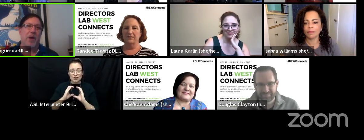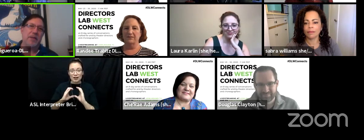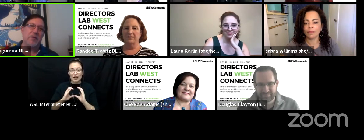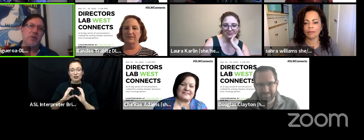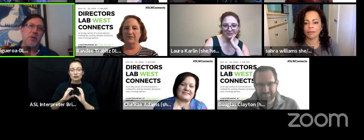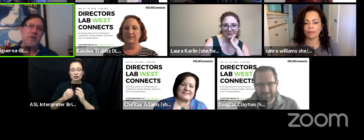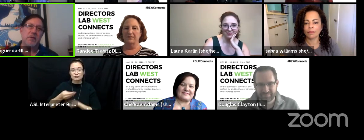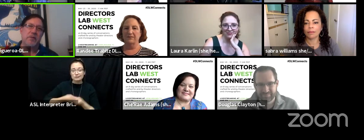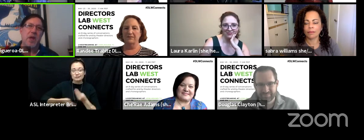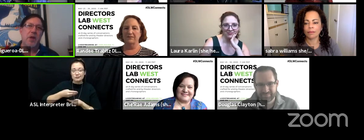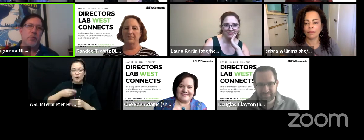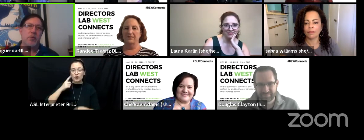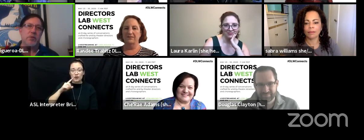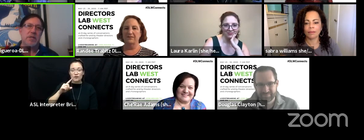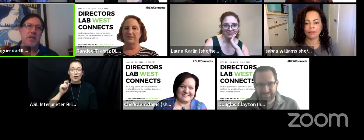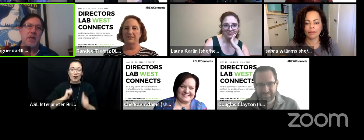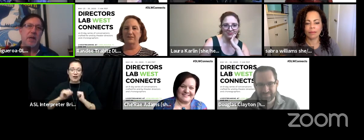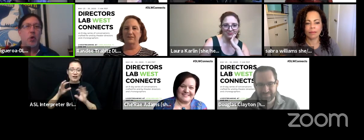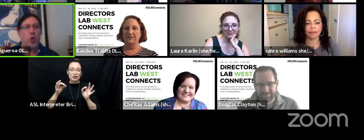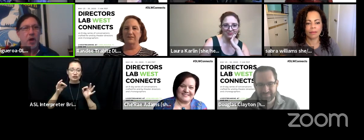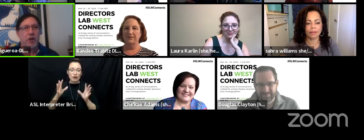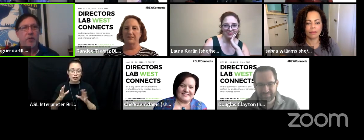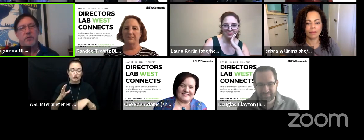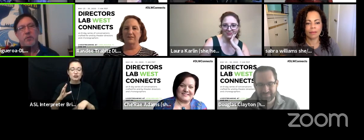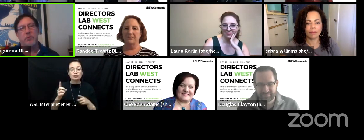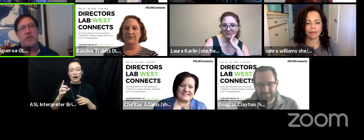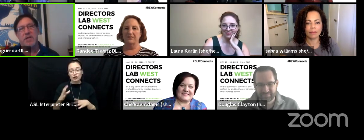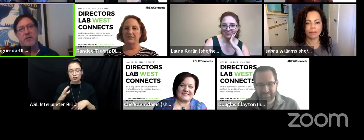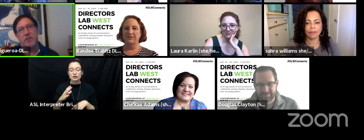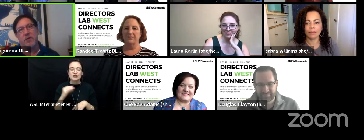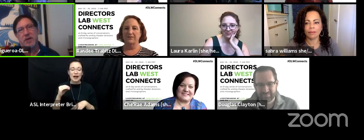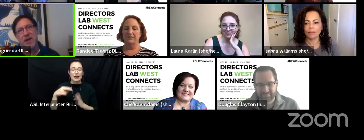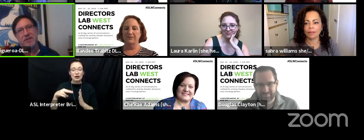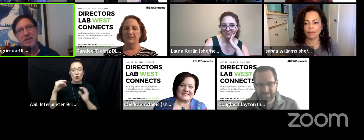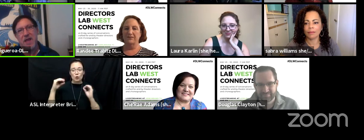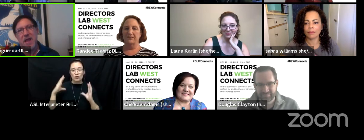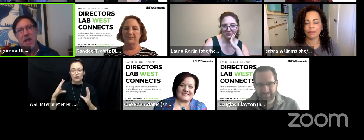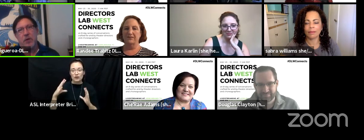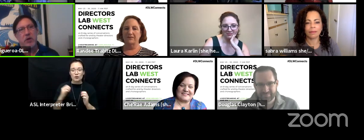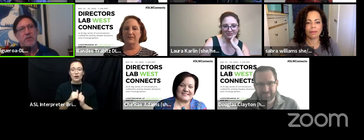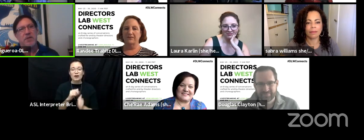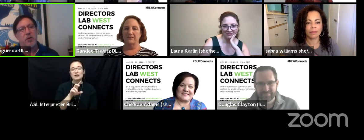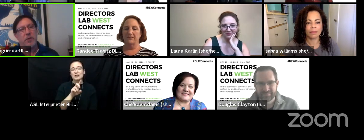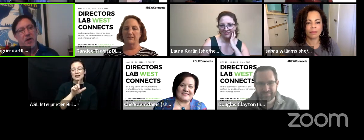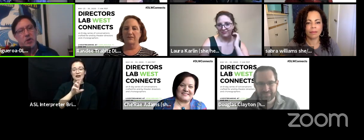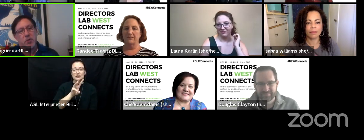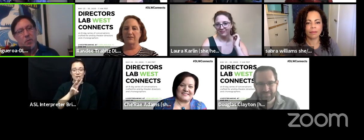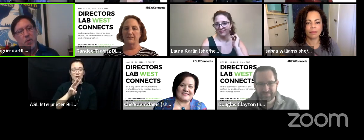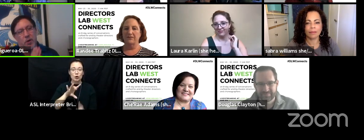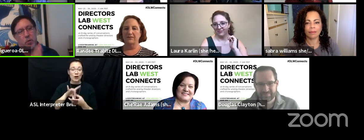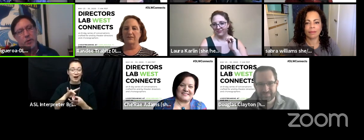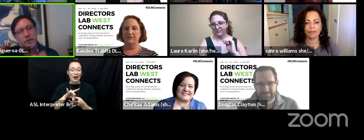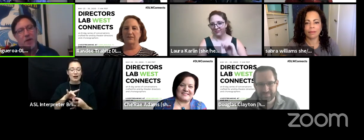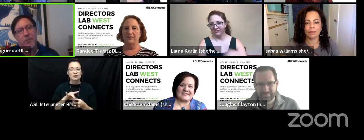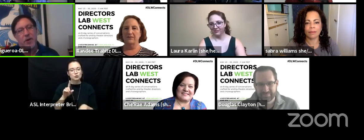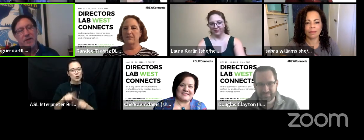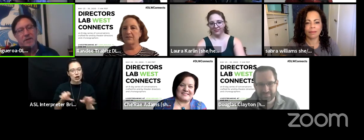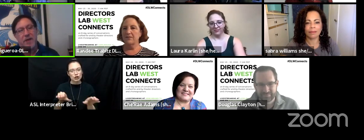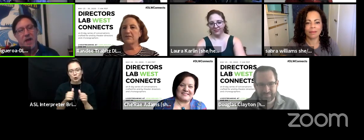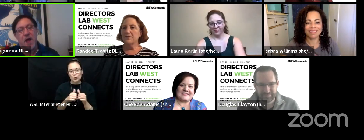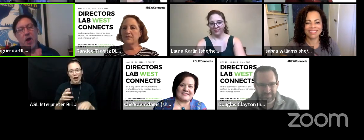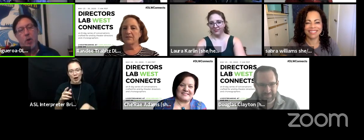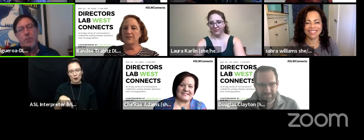and by theater directors and choreographers through DLW Connects. And we couldn't have done it without you. I want to quote Sabra